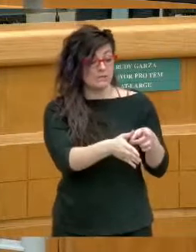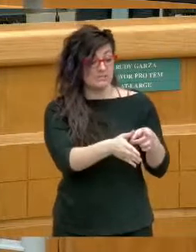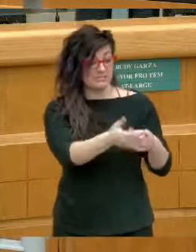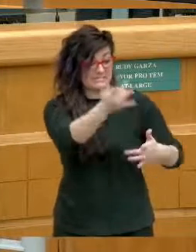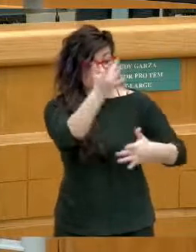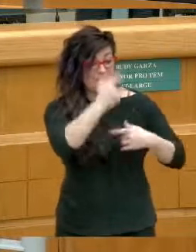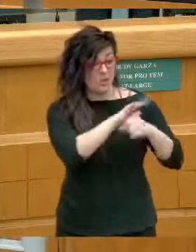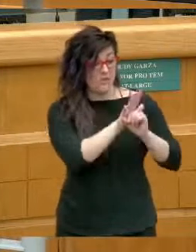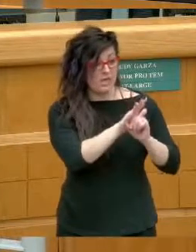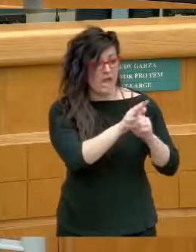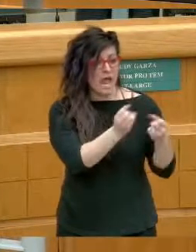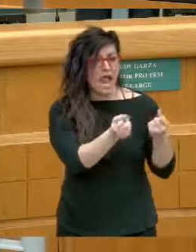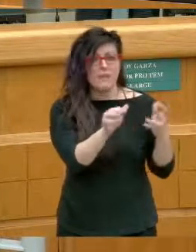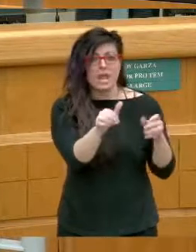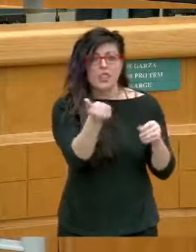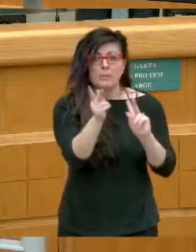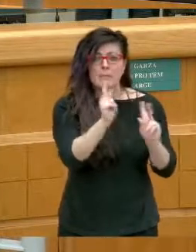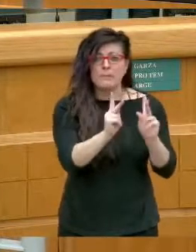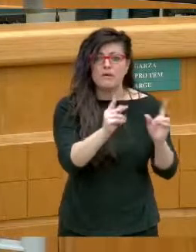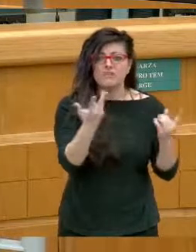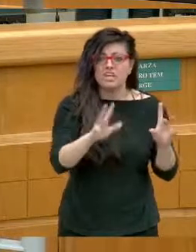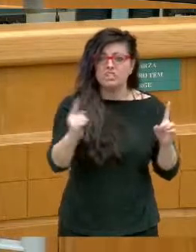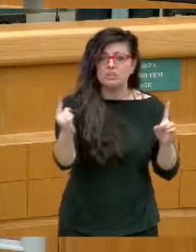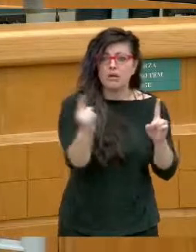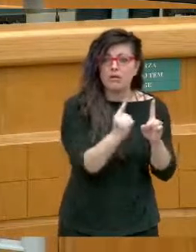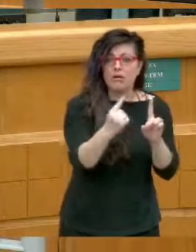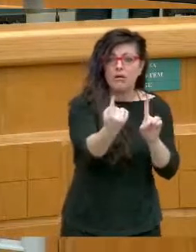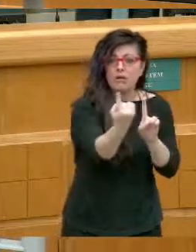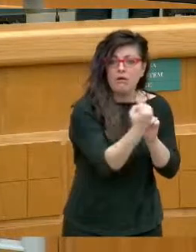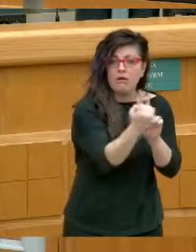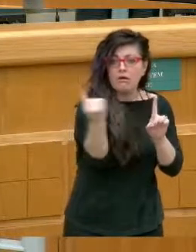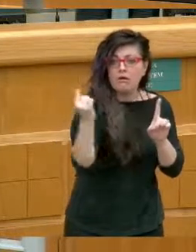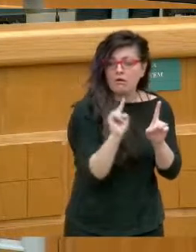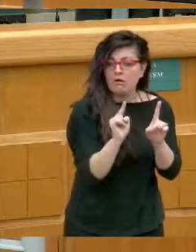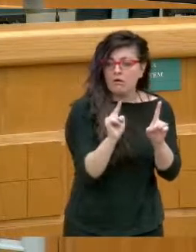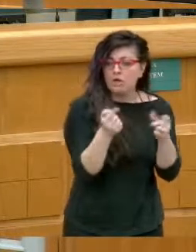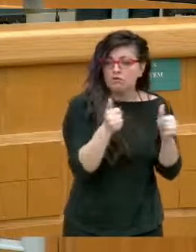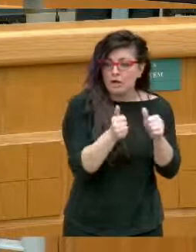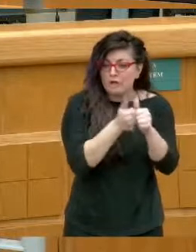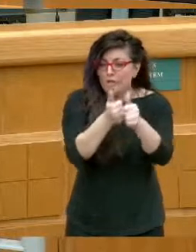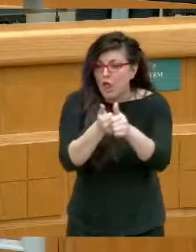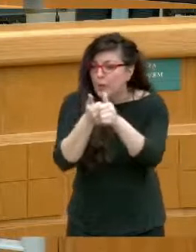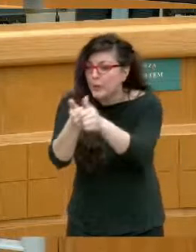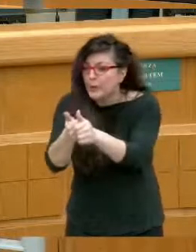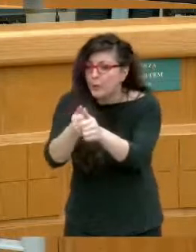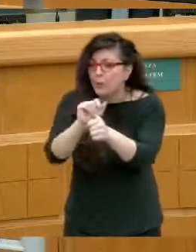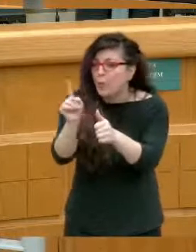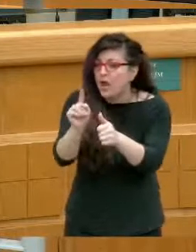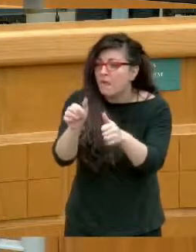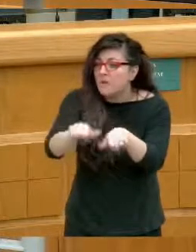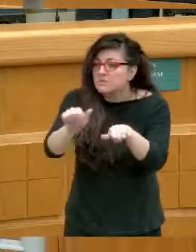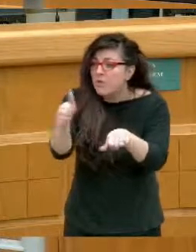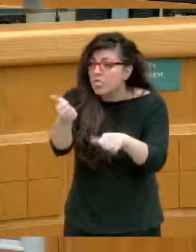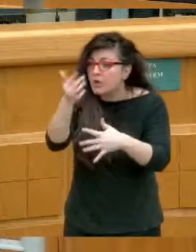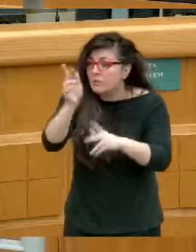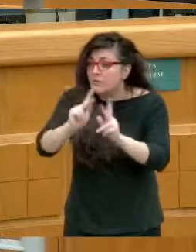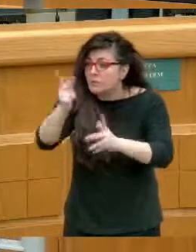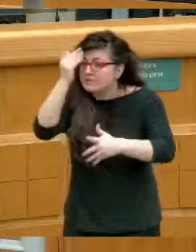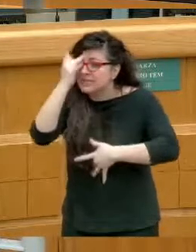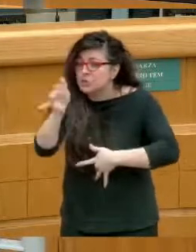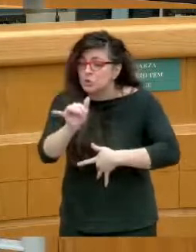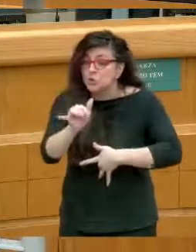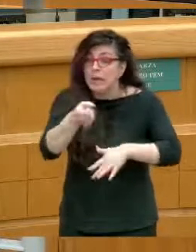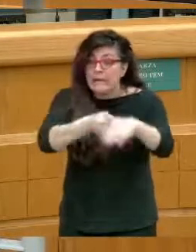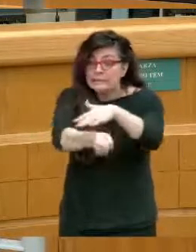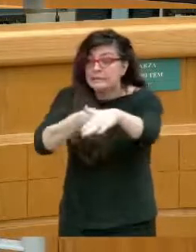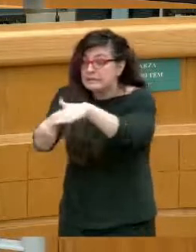the outbreak area. And so I know that those things are happening right now to try to track down anybody else who may have contracted